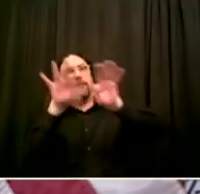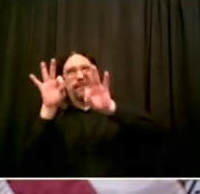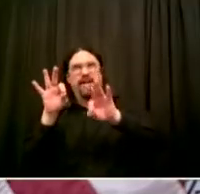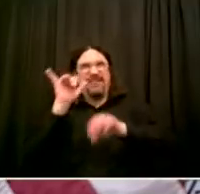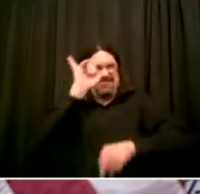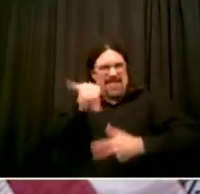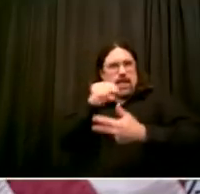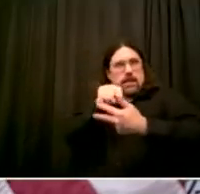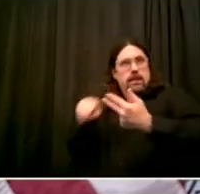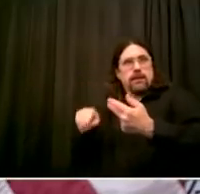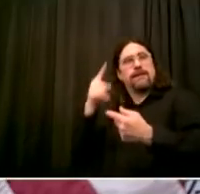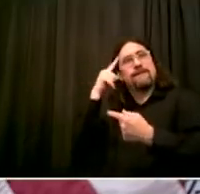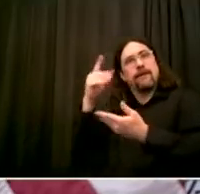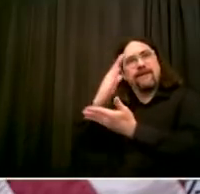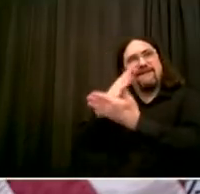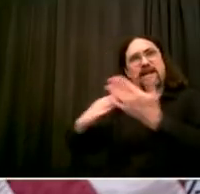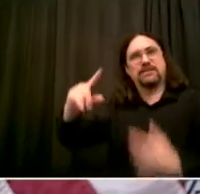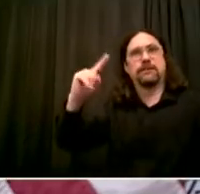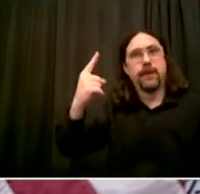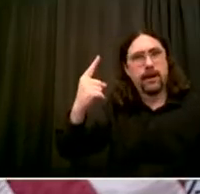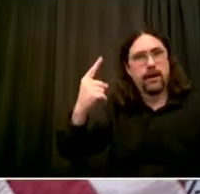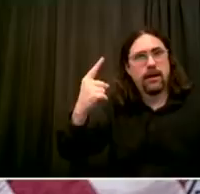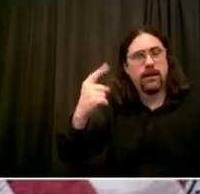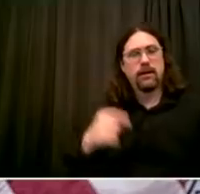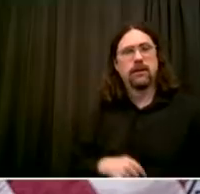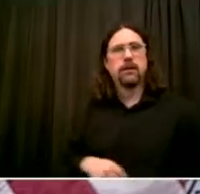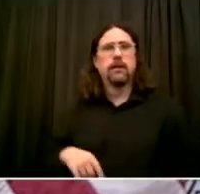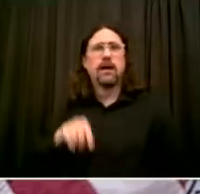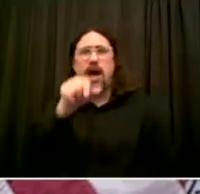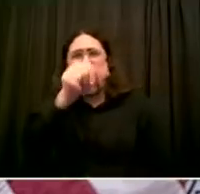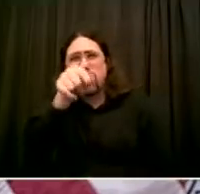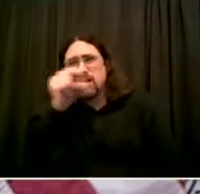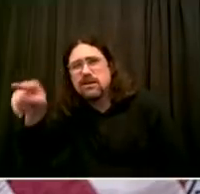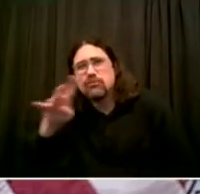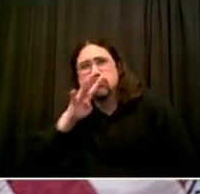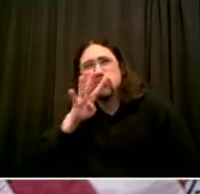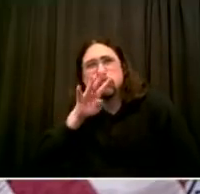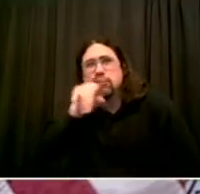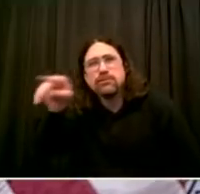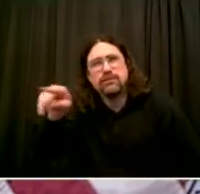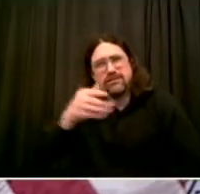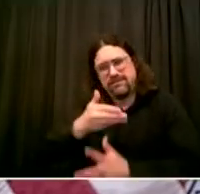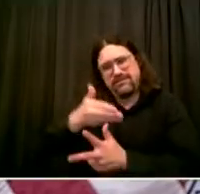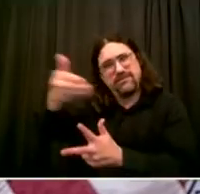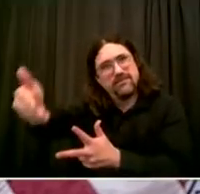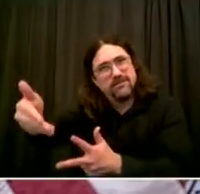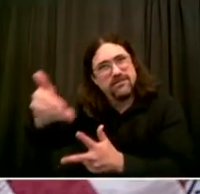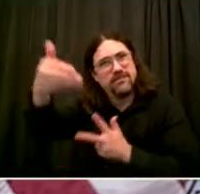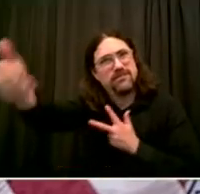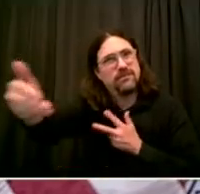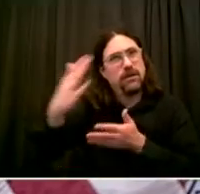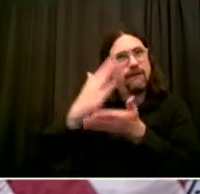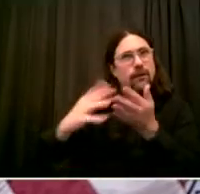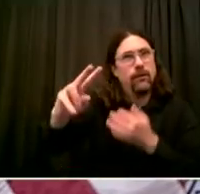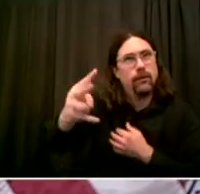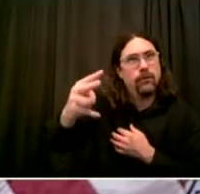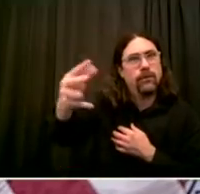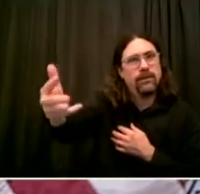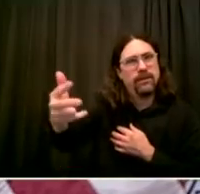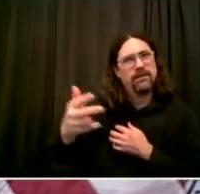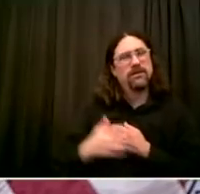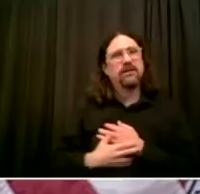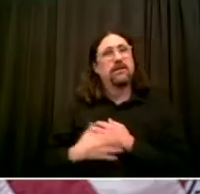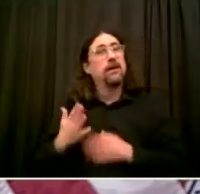it, how to make it viable. So I know people want to get going. I respect it. As soon as we feel it's